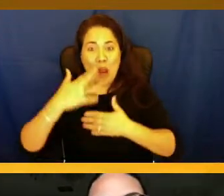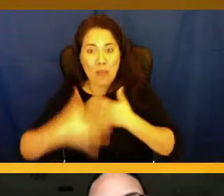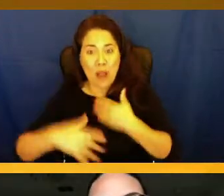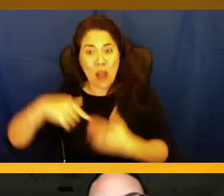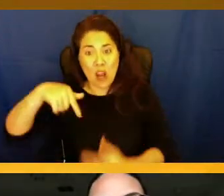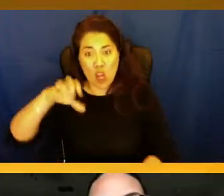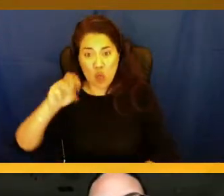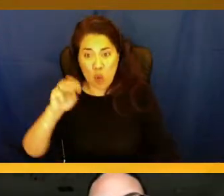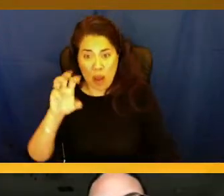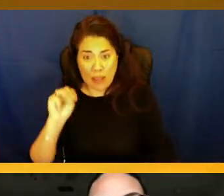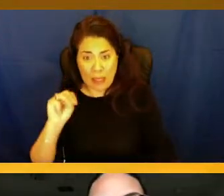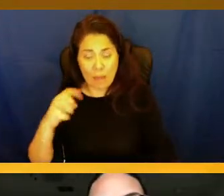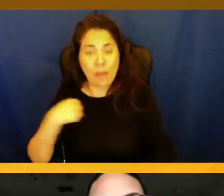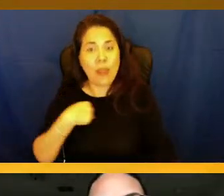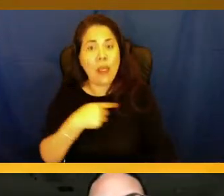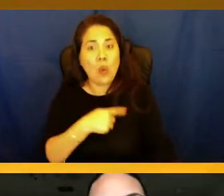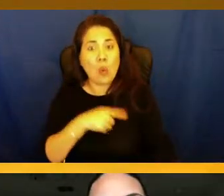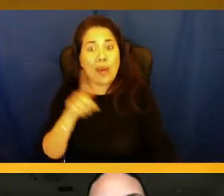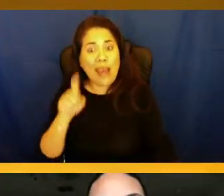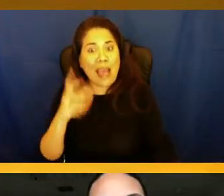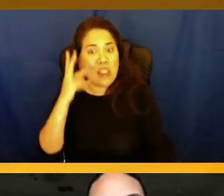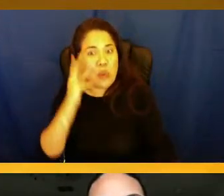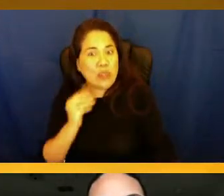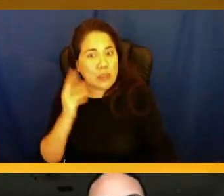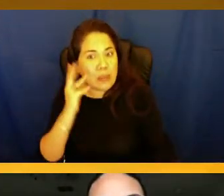to experience not just